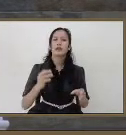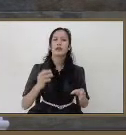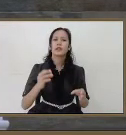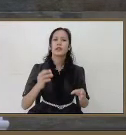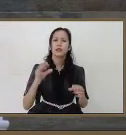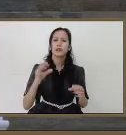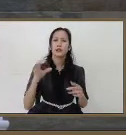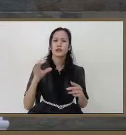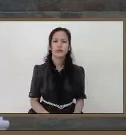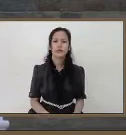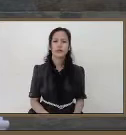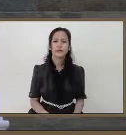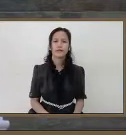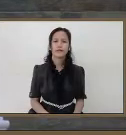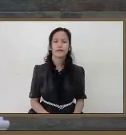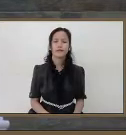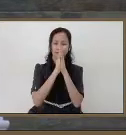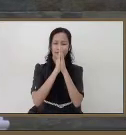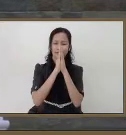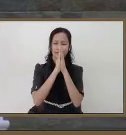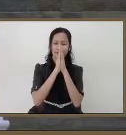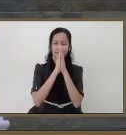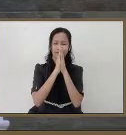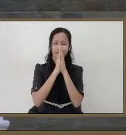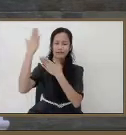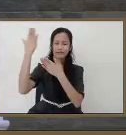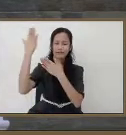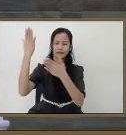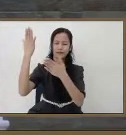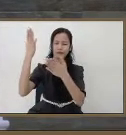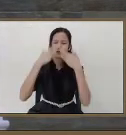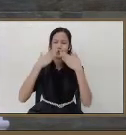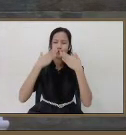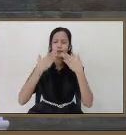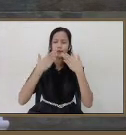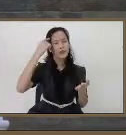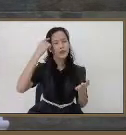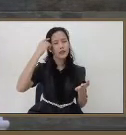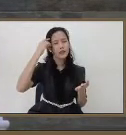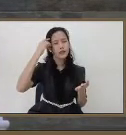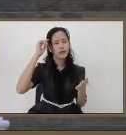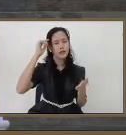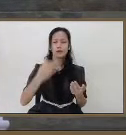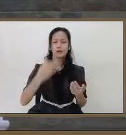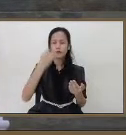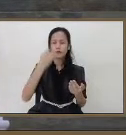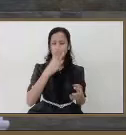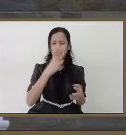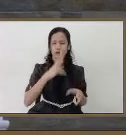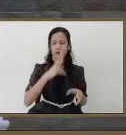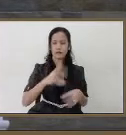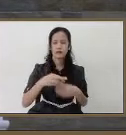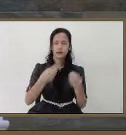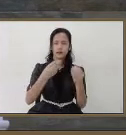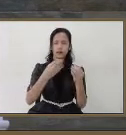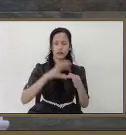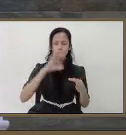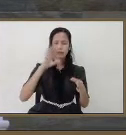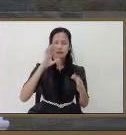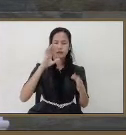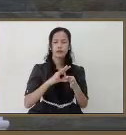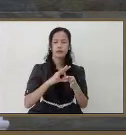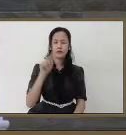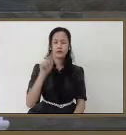these details of the Book of Ezra that you have given to us. Salamat po, Panginoon, at patuloy niyo po kaming iniingatan sa aming pong